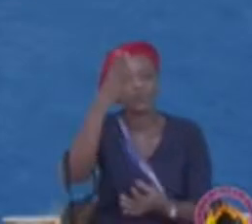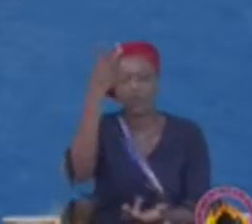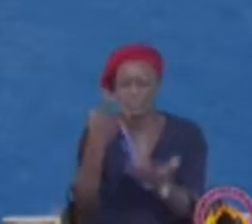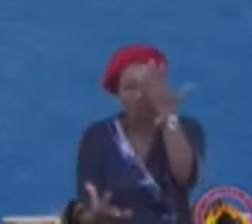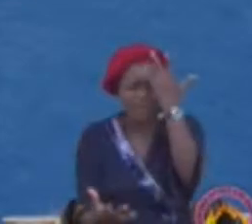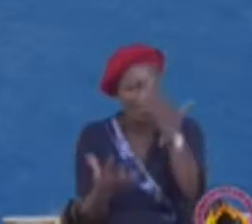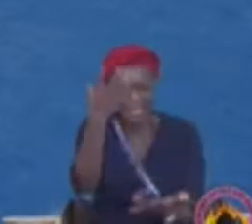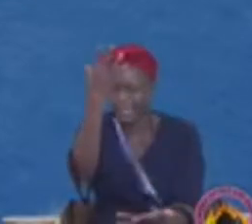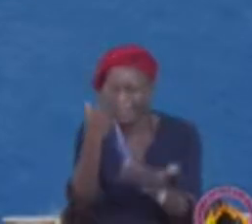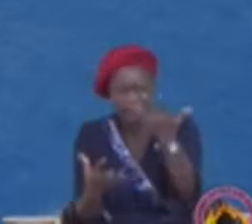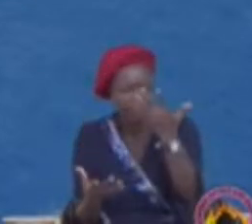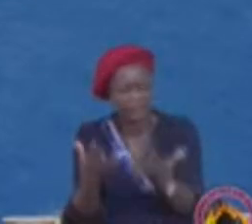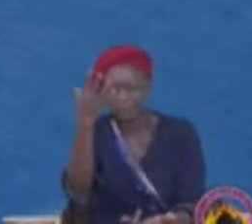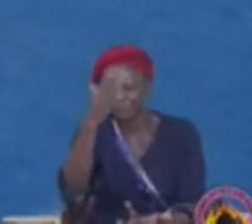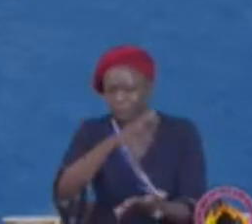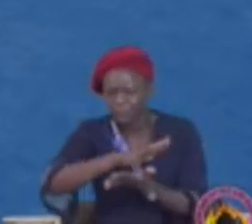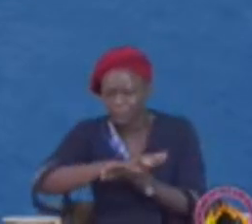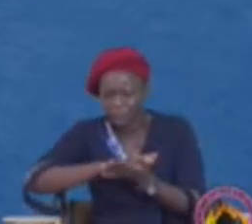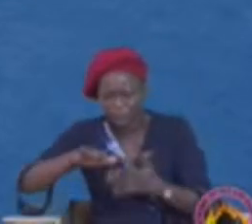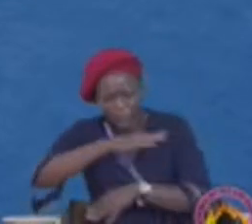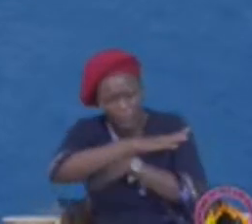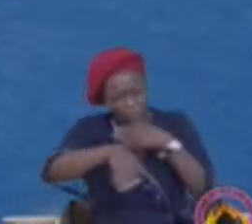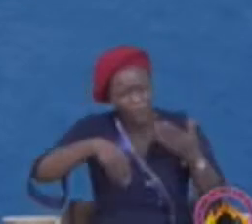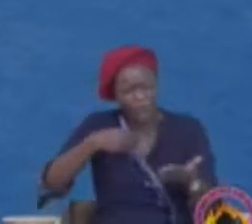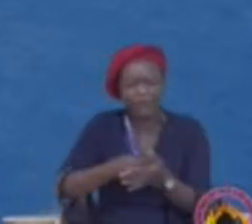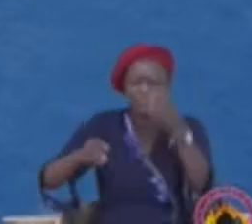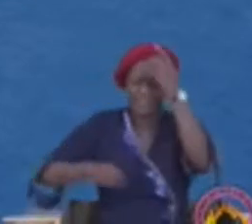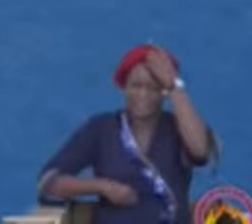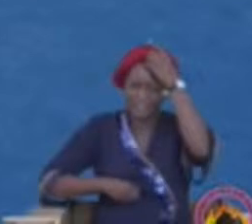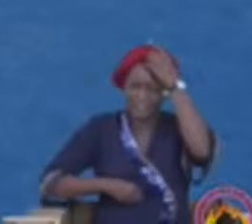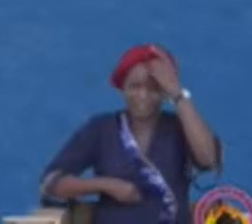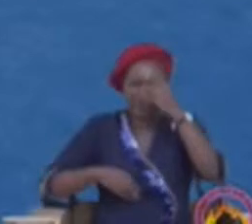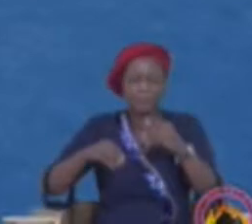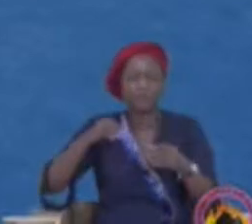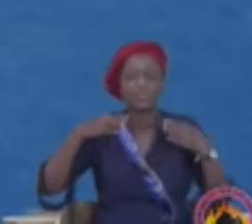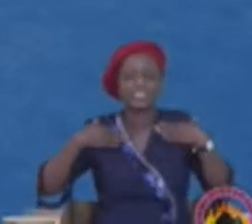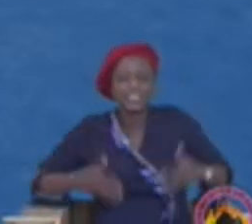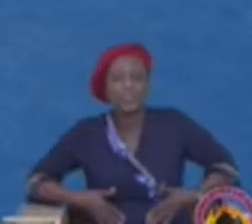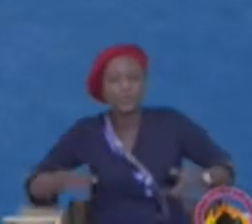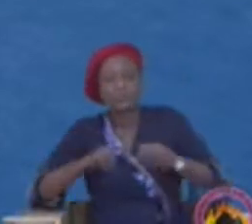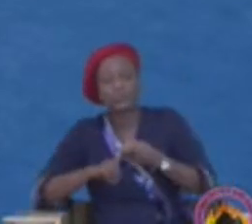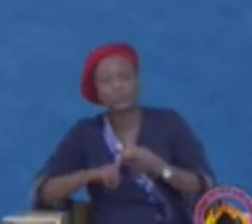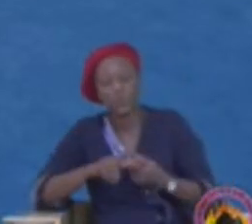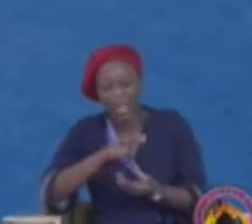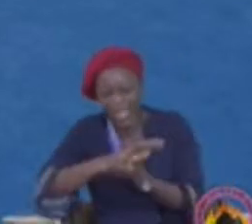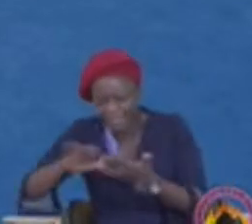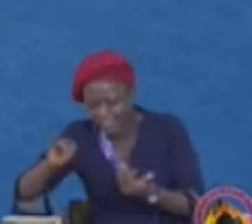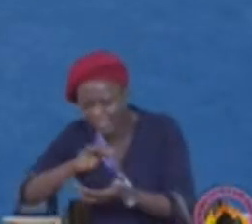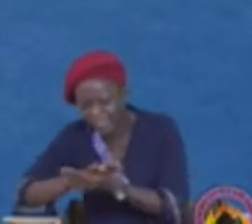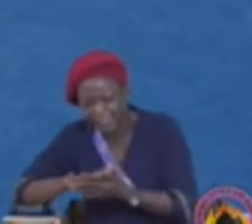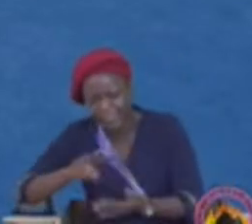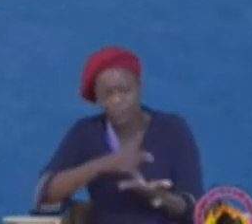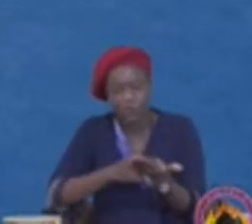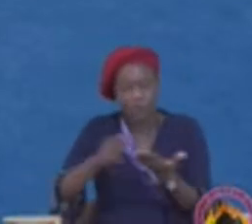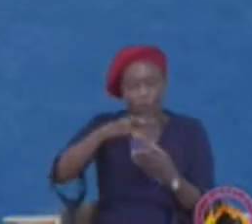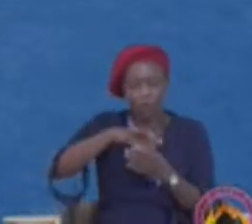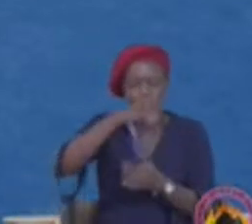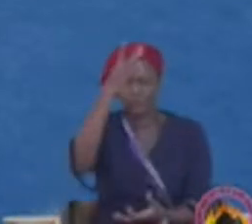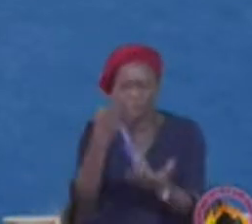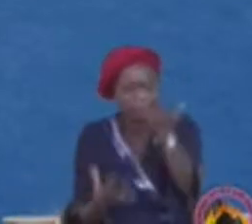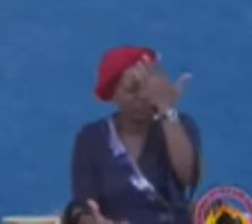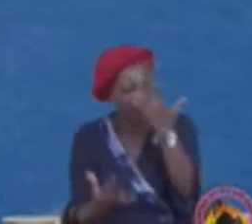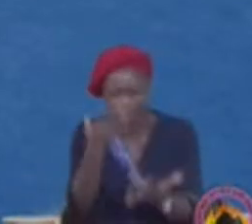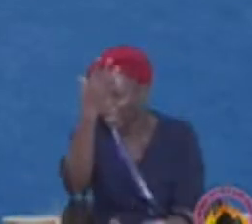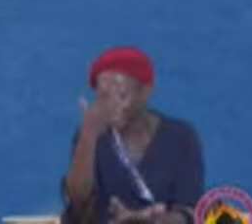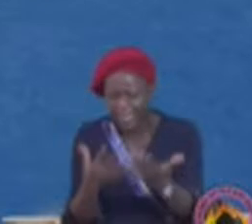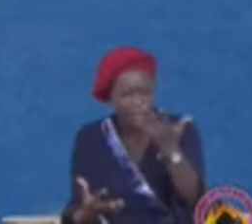fire. Burn all disease deposits in my body to ashes. In the name of Jesus. Holy Ghost